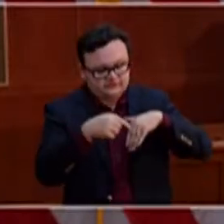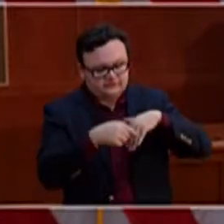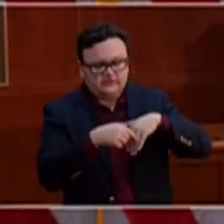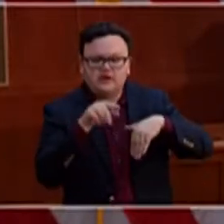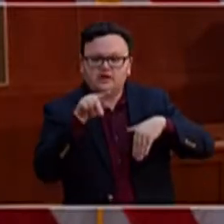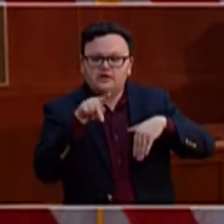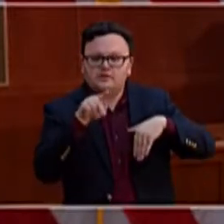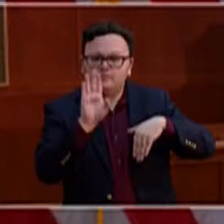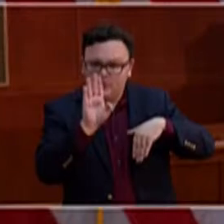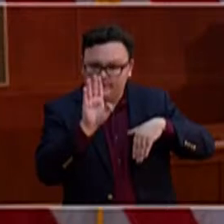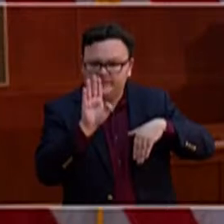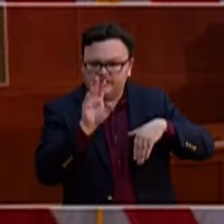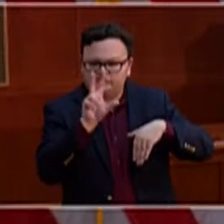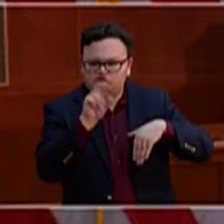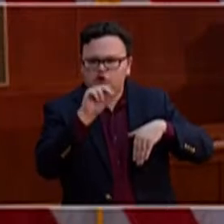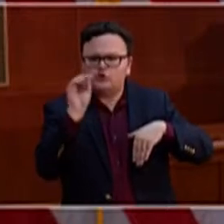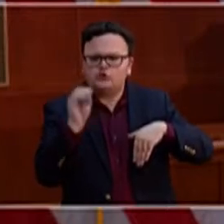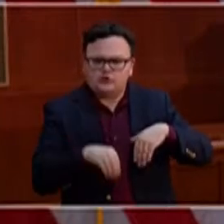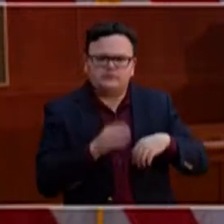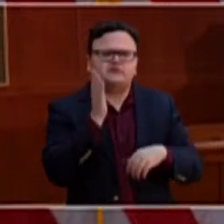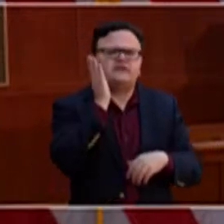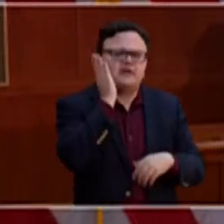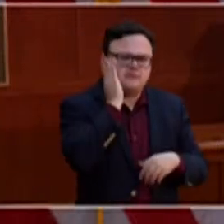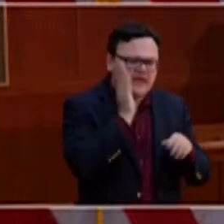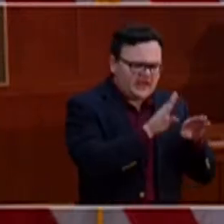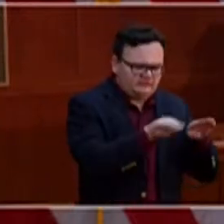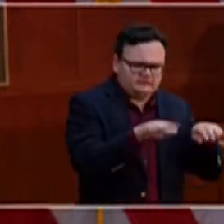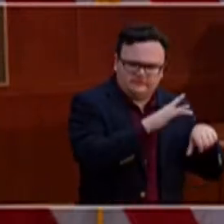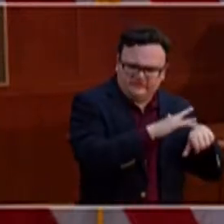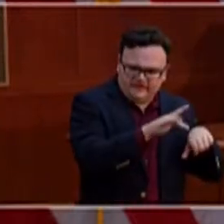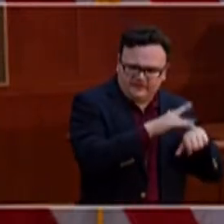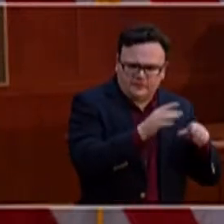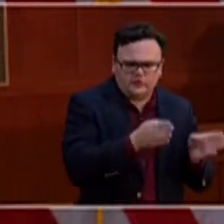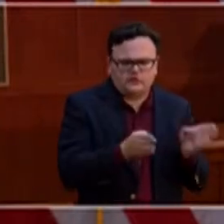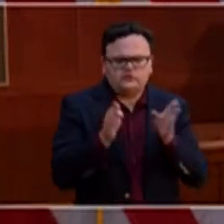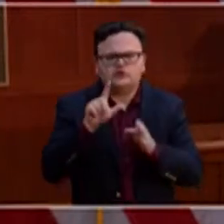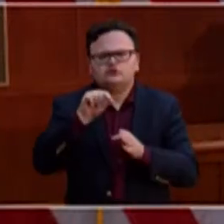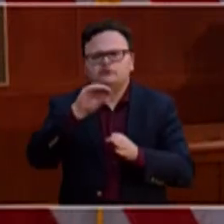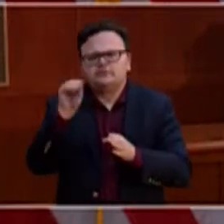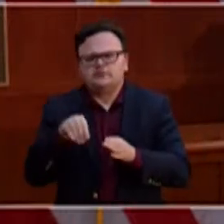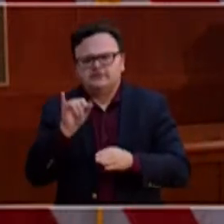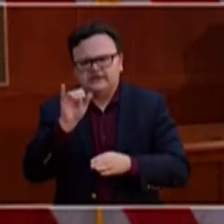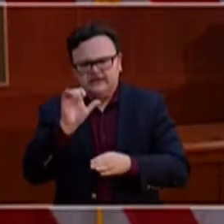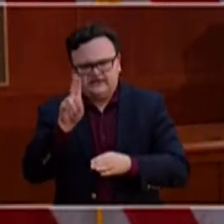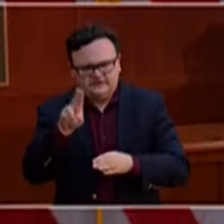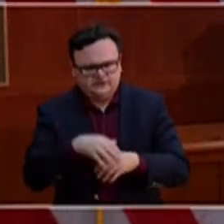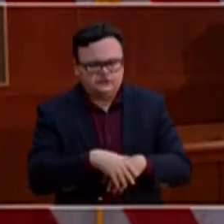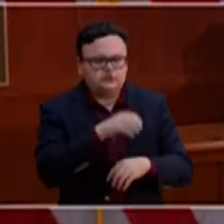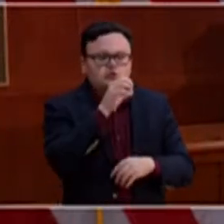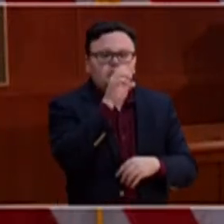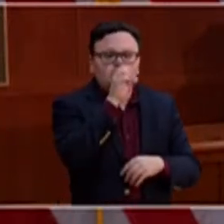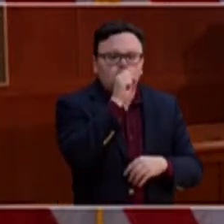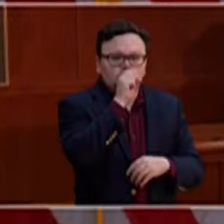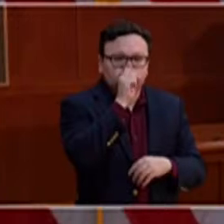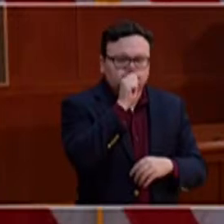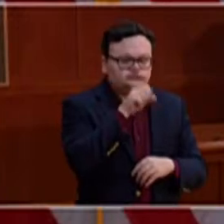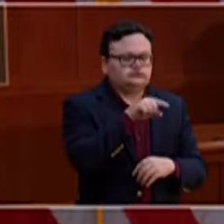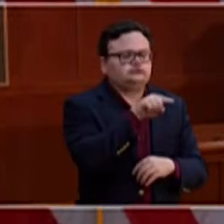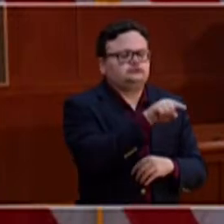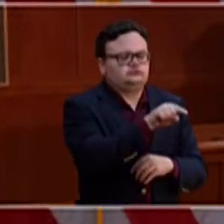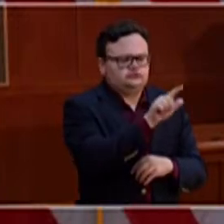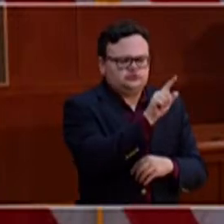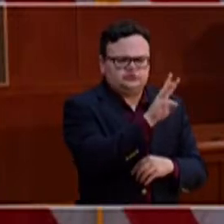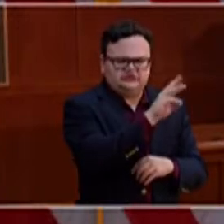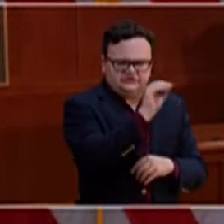available, 25% of the ICU beds available. Orange County, 26% of the beds available, 21% of the ICU beds